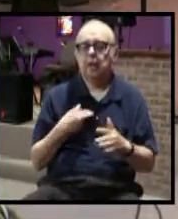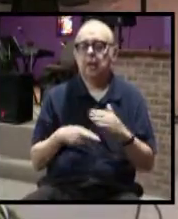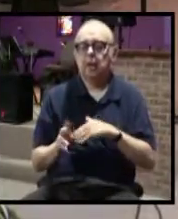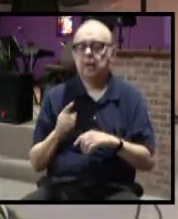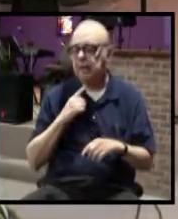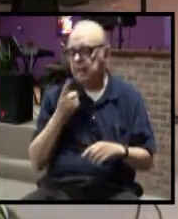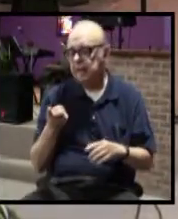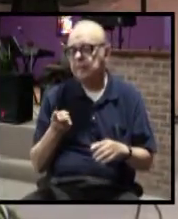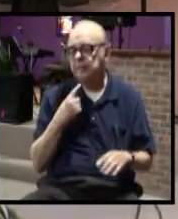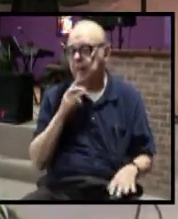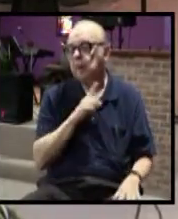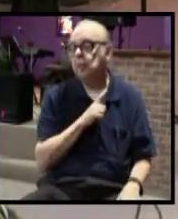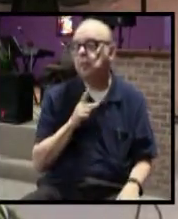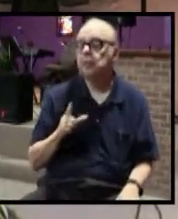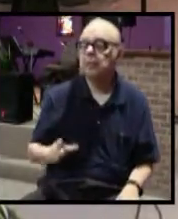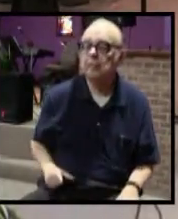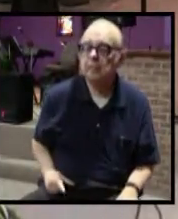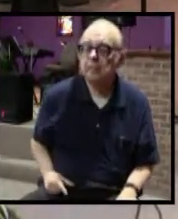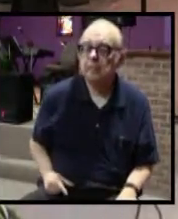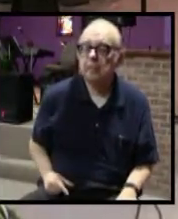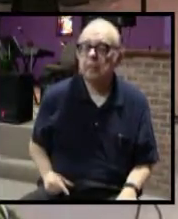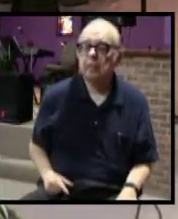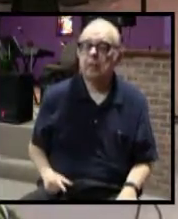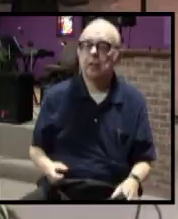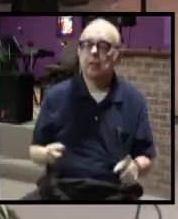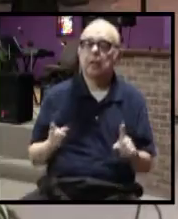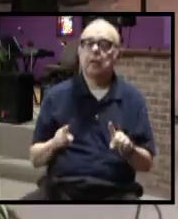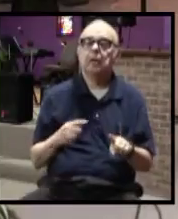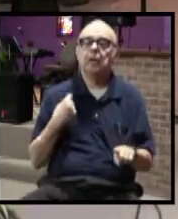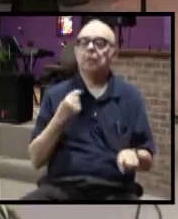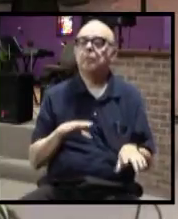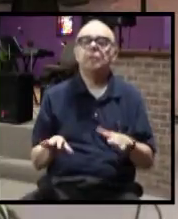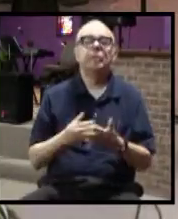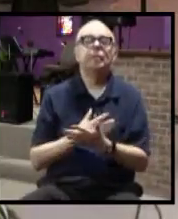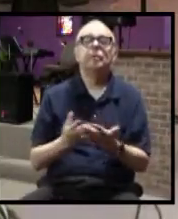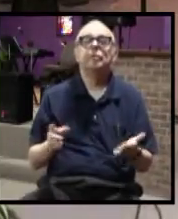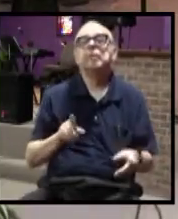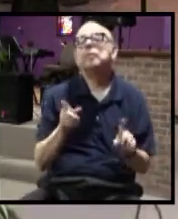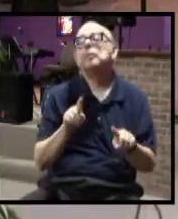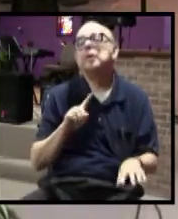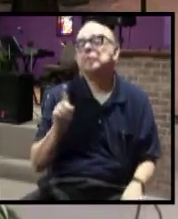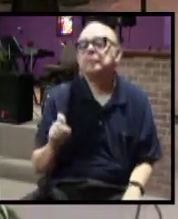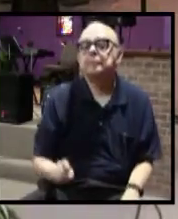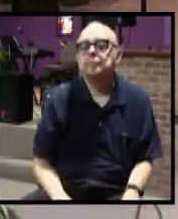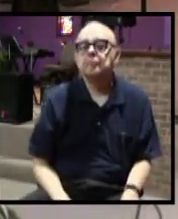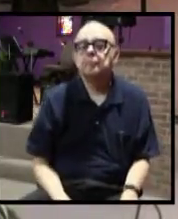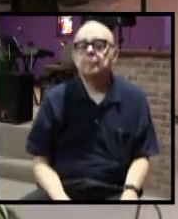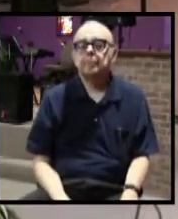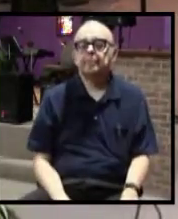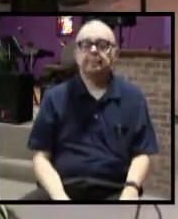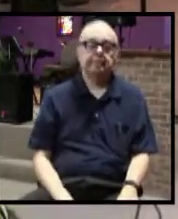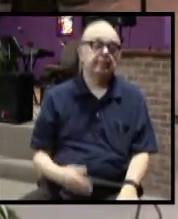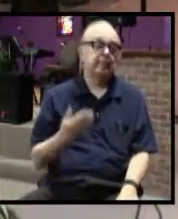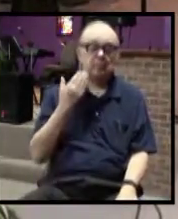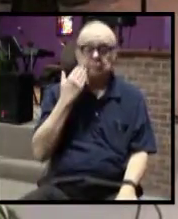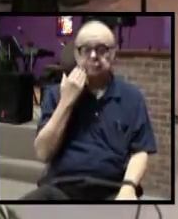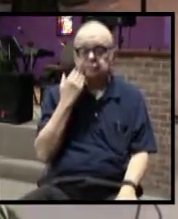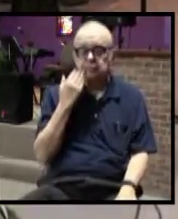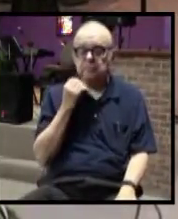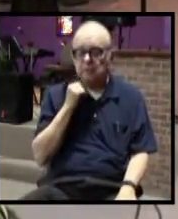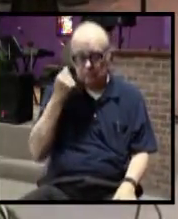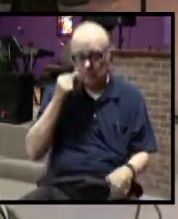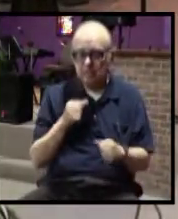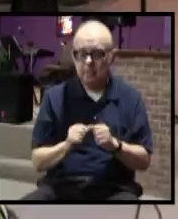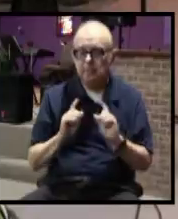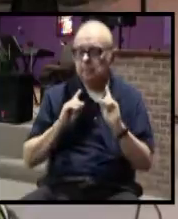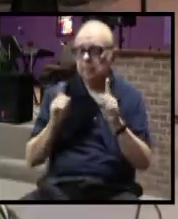Then the righteous will answer him, Lord, when did we do these things? I